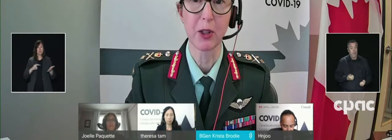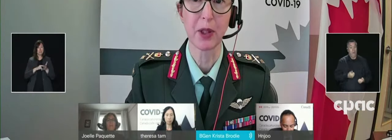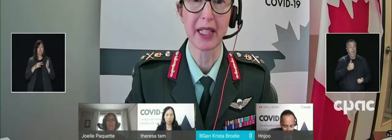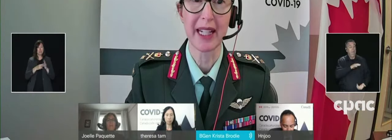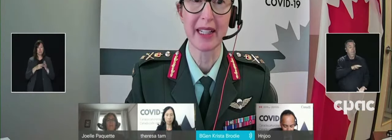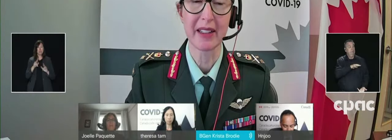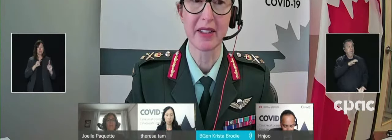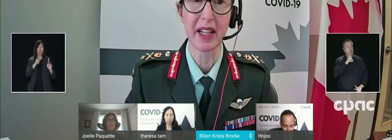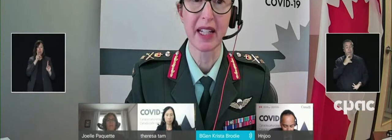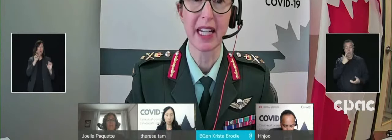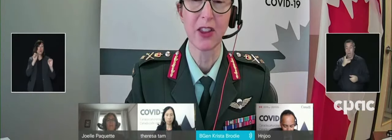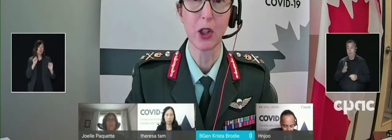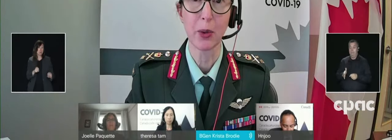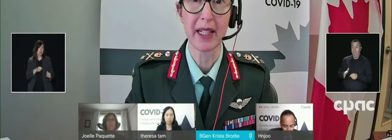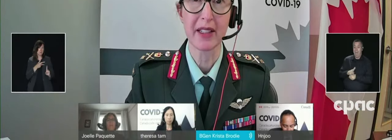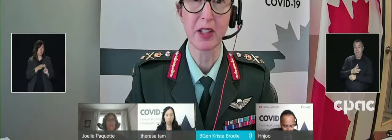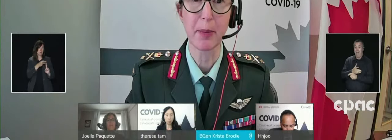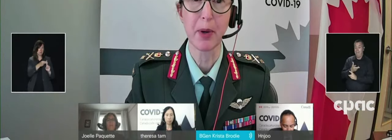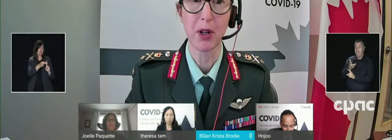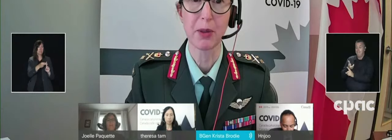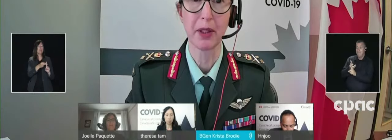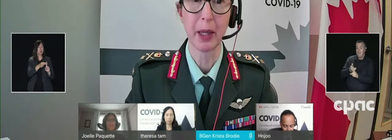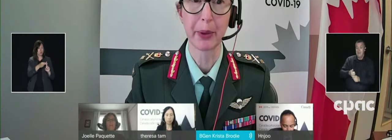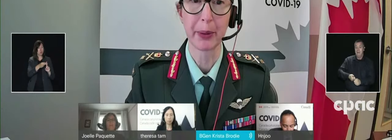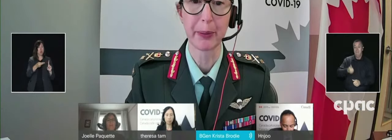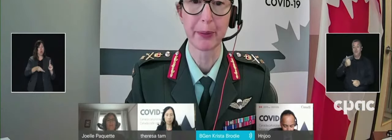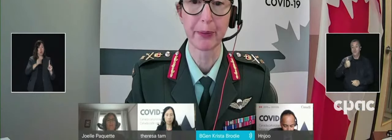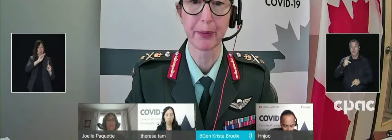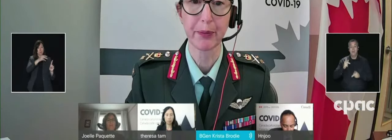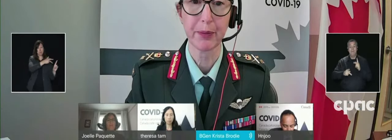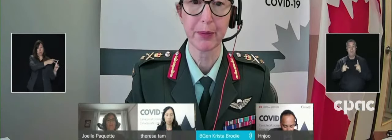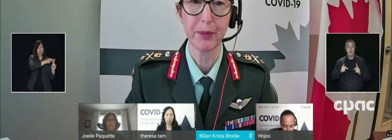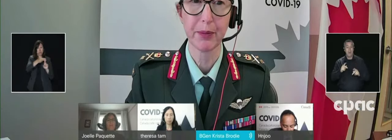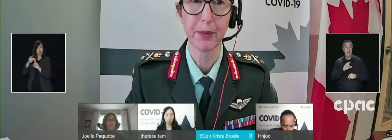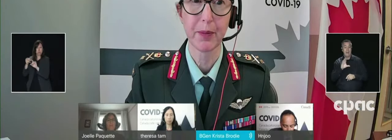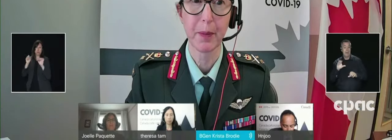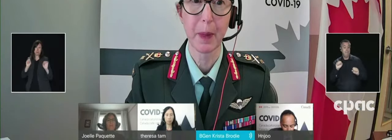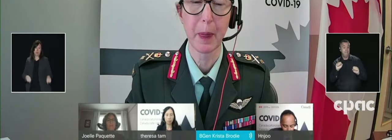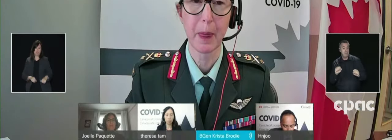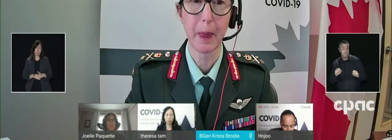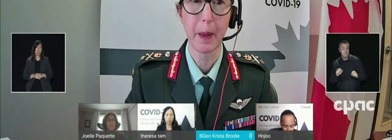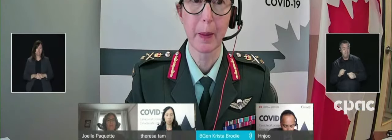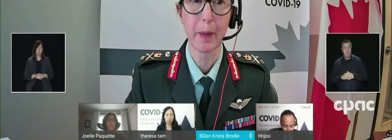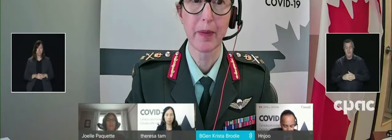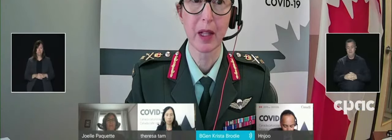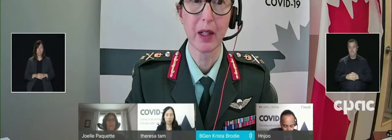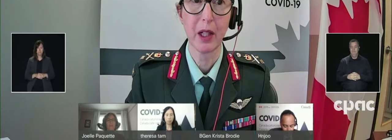immunize eligible Canadians in the greatest possible number.